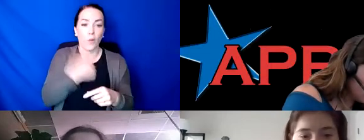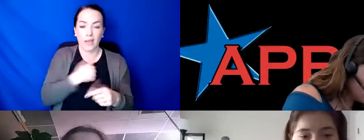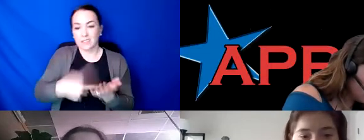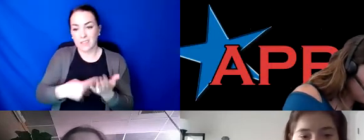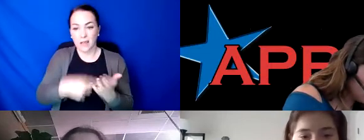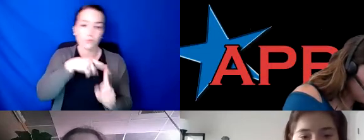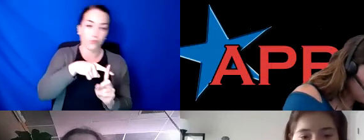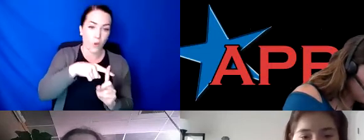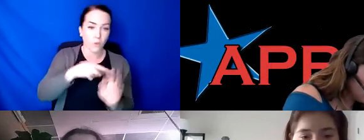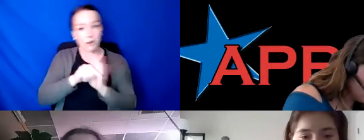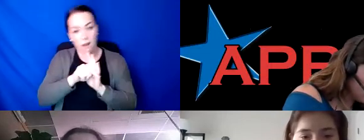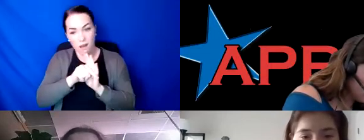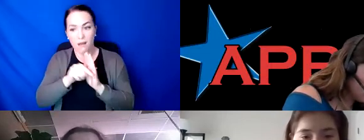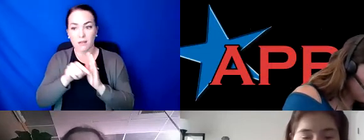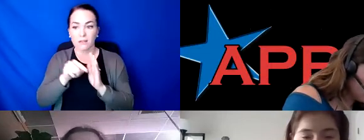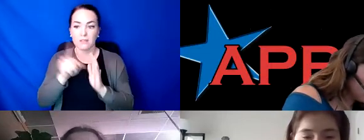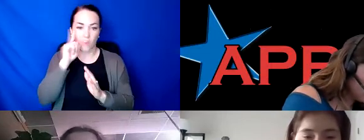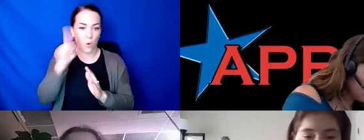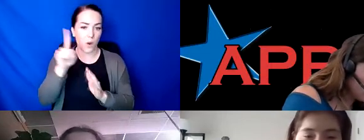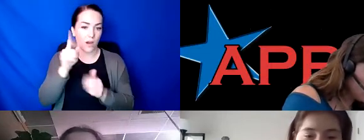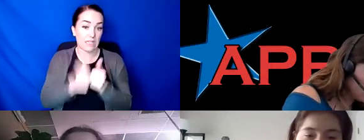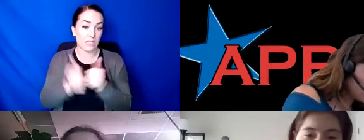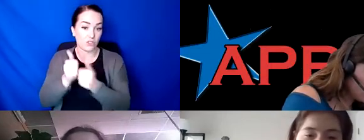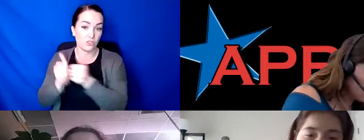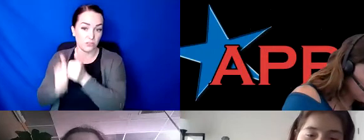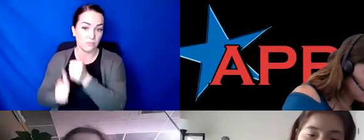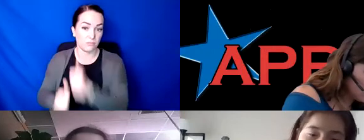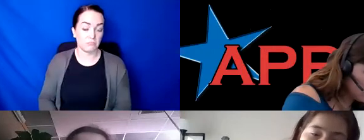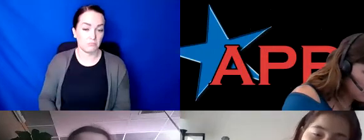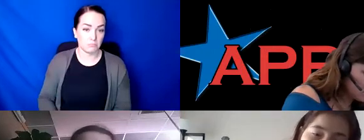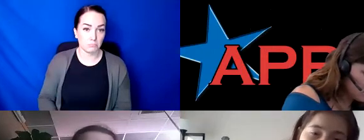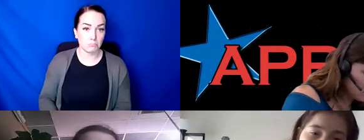of each. Mm-hmm.